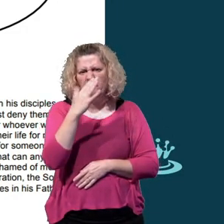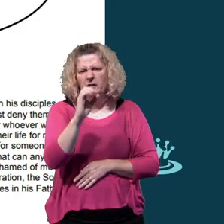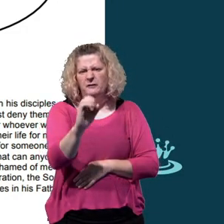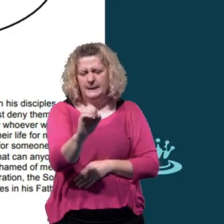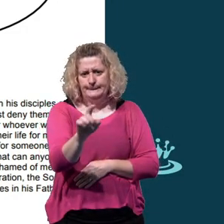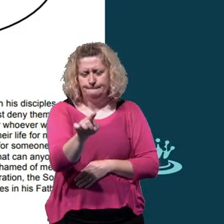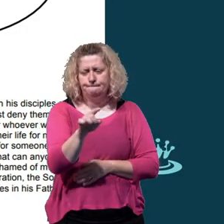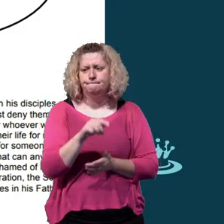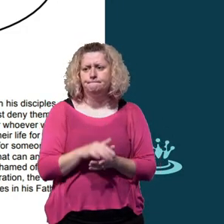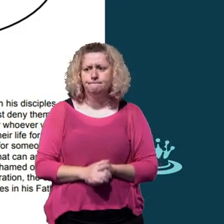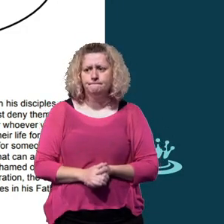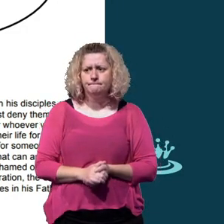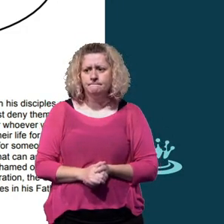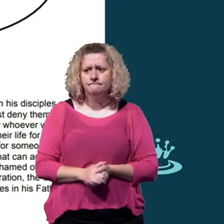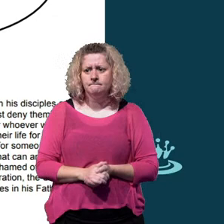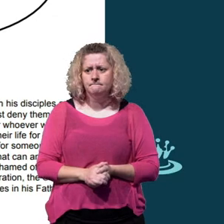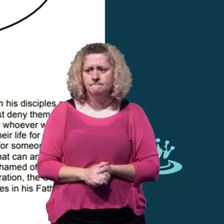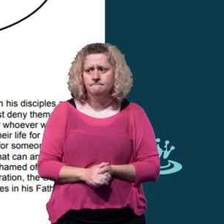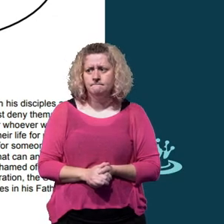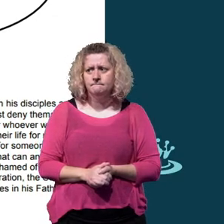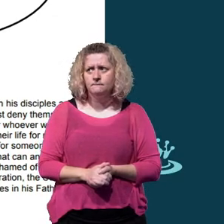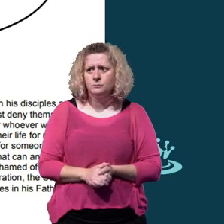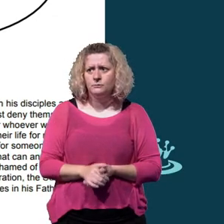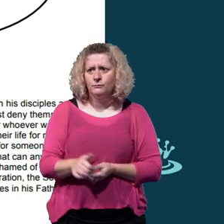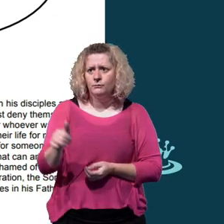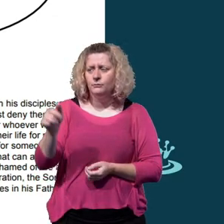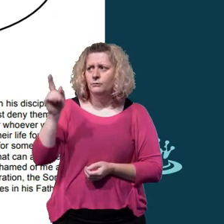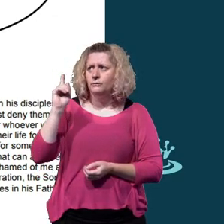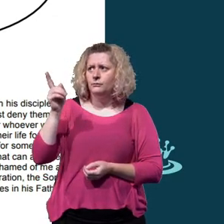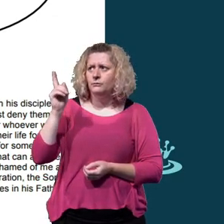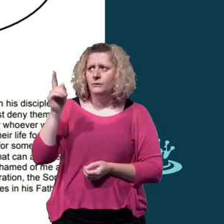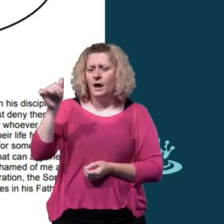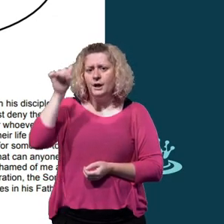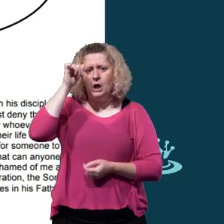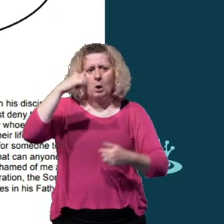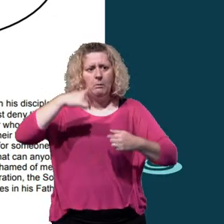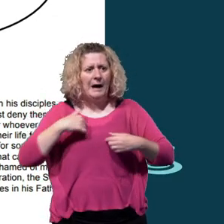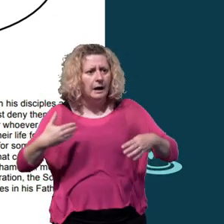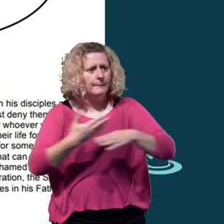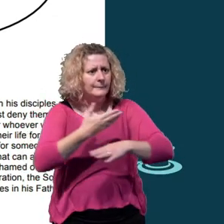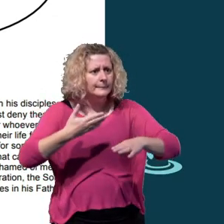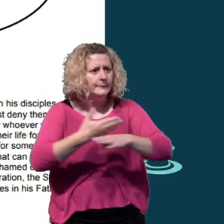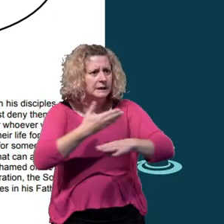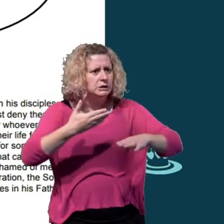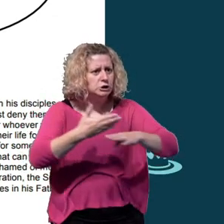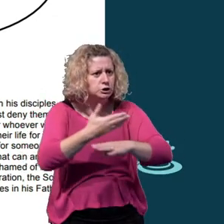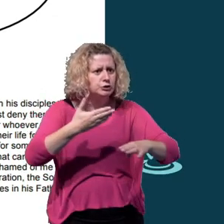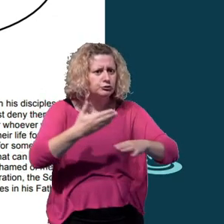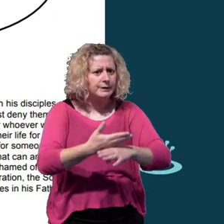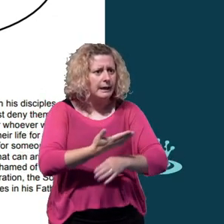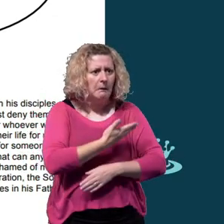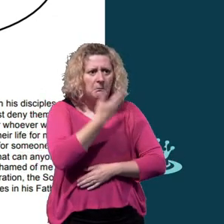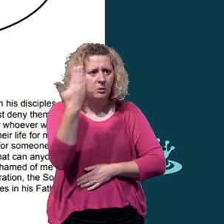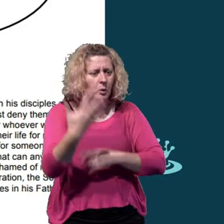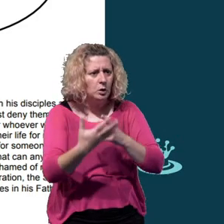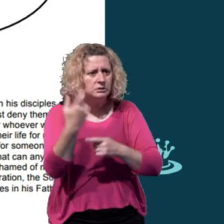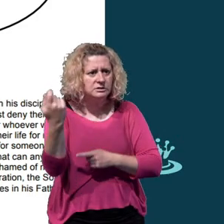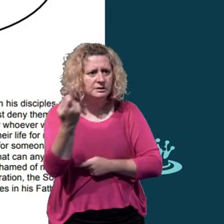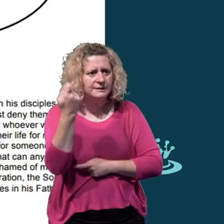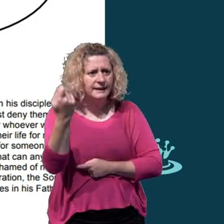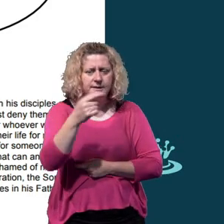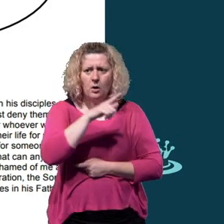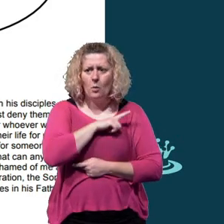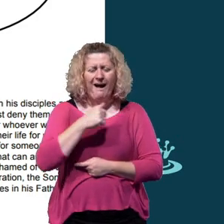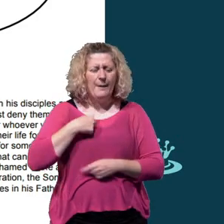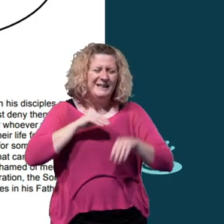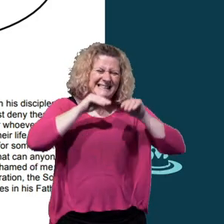said to me, "I now see why there's been so little fruit from my ministry. I've been teaching identity mission, but have left